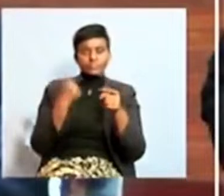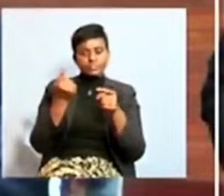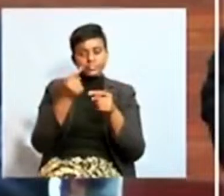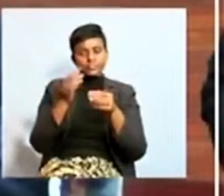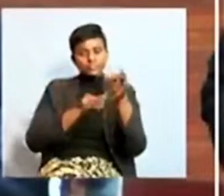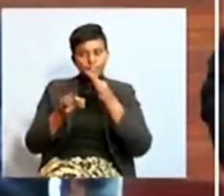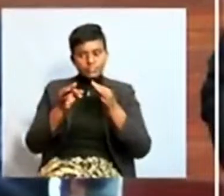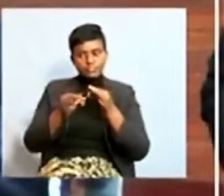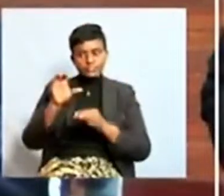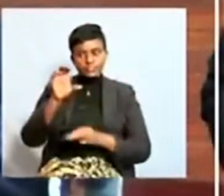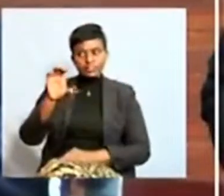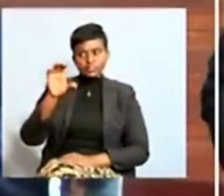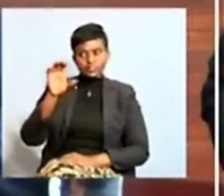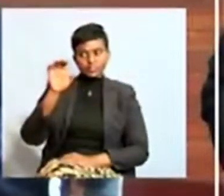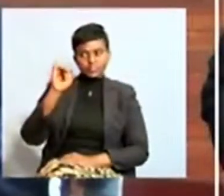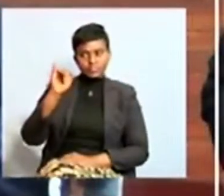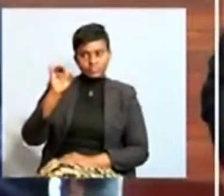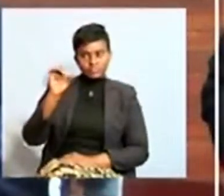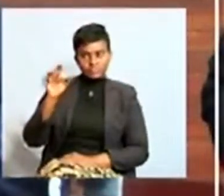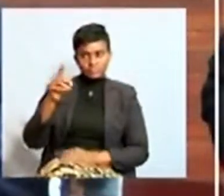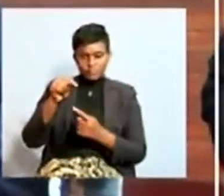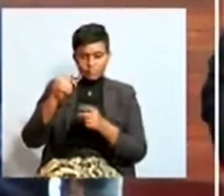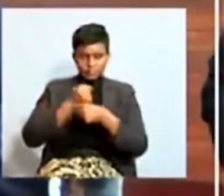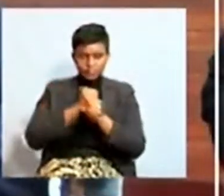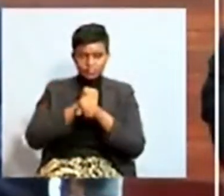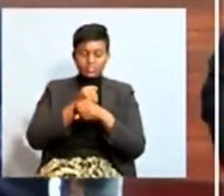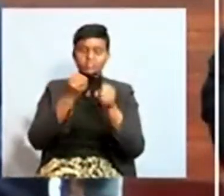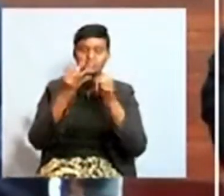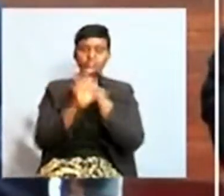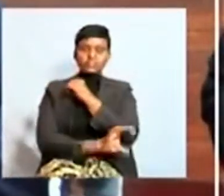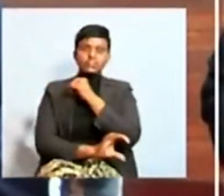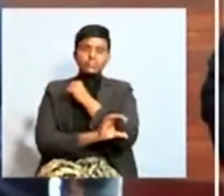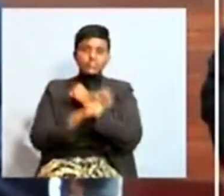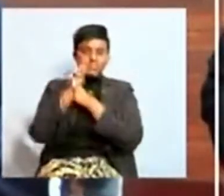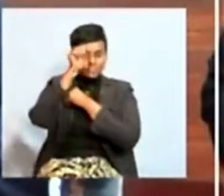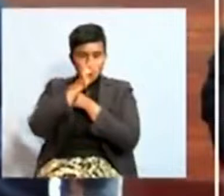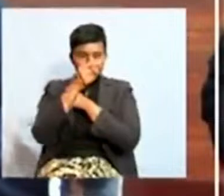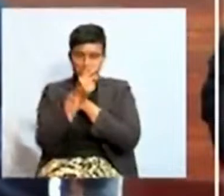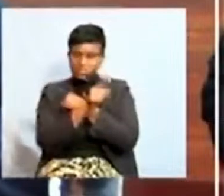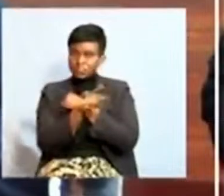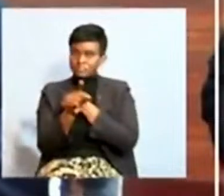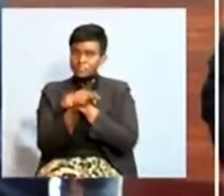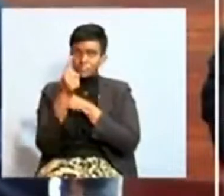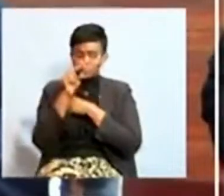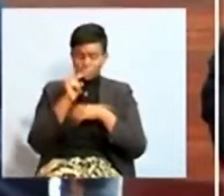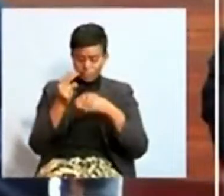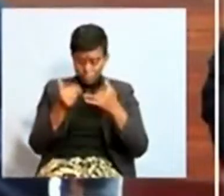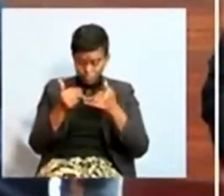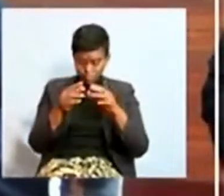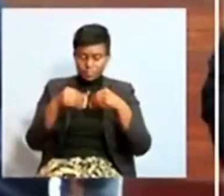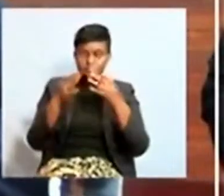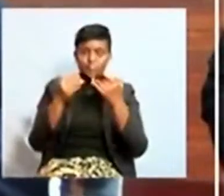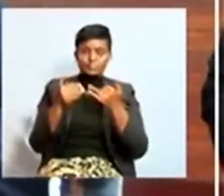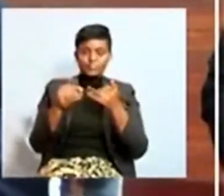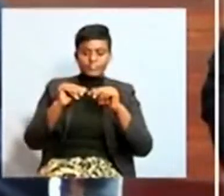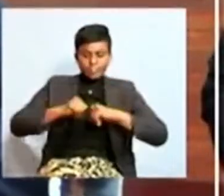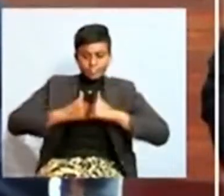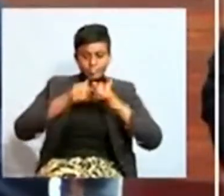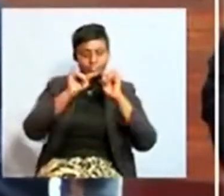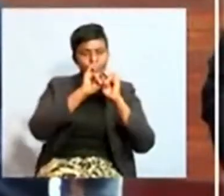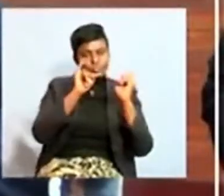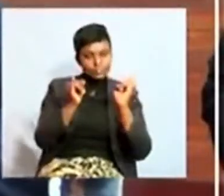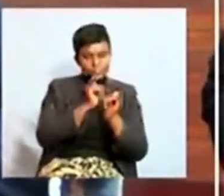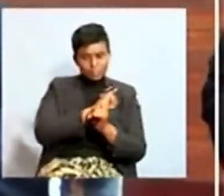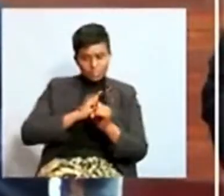that CIO is trying to make, to say many African countries see that for us to deliver on our